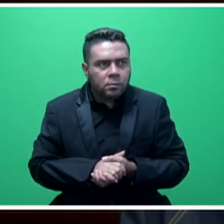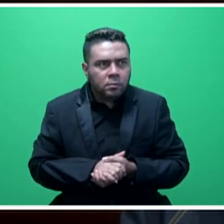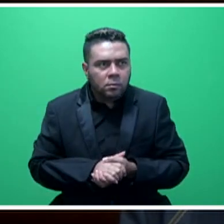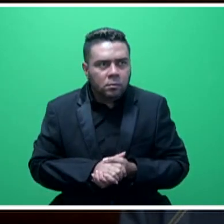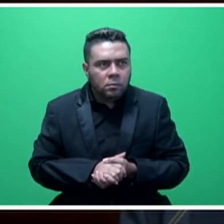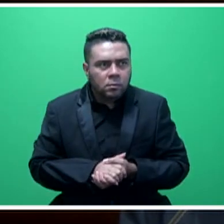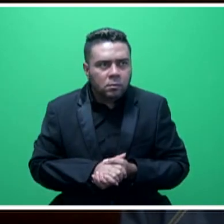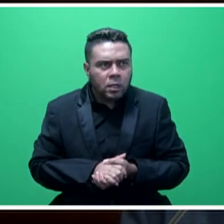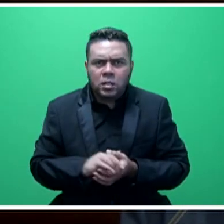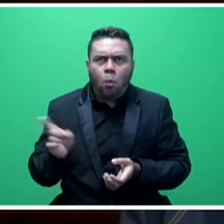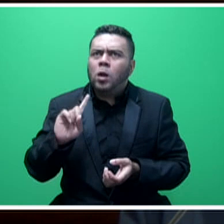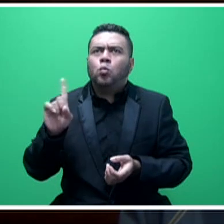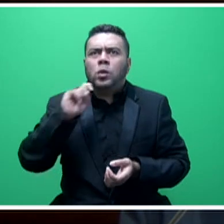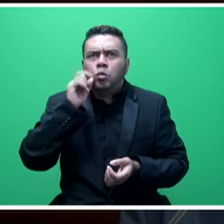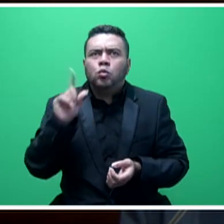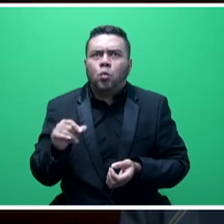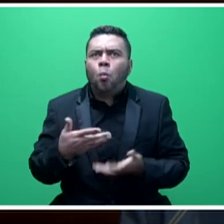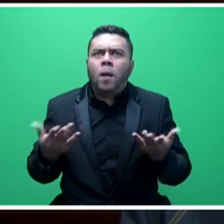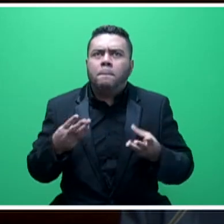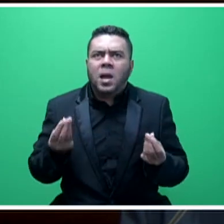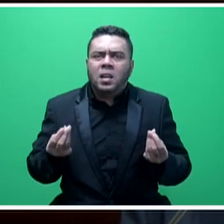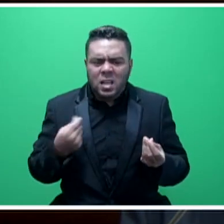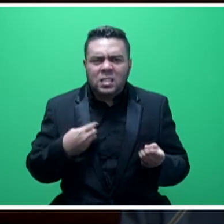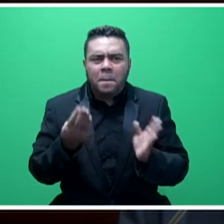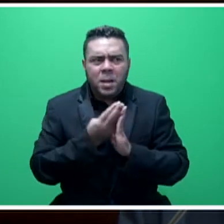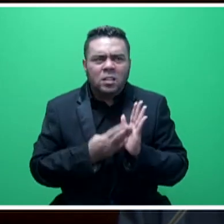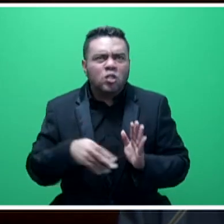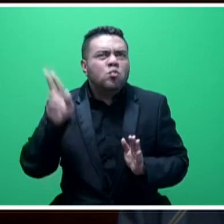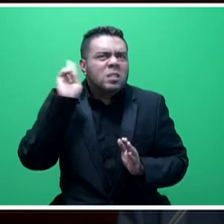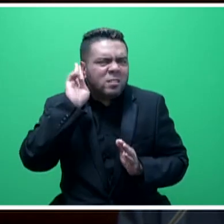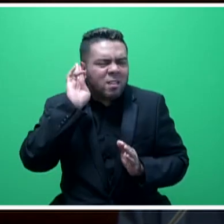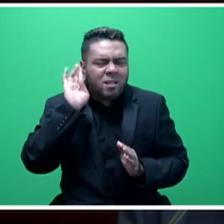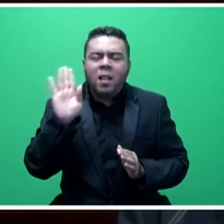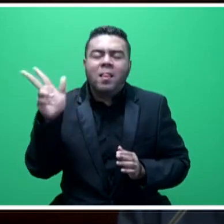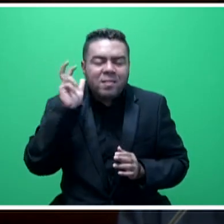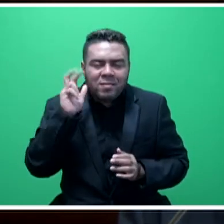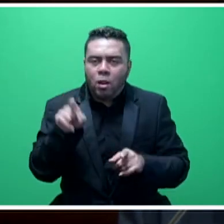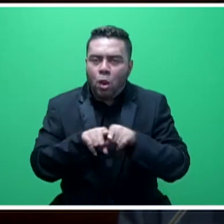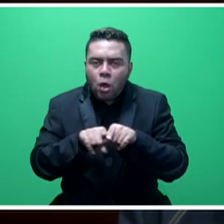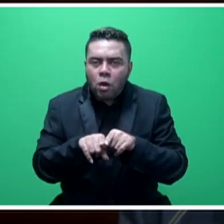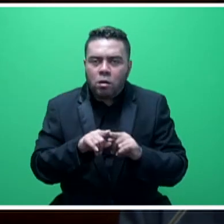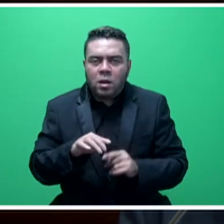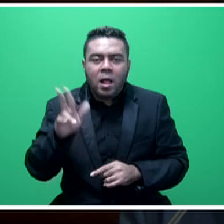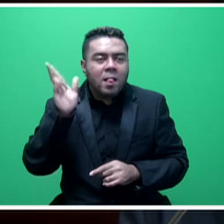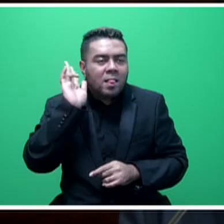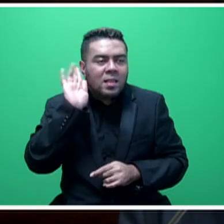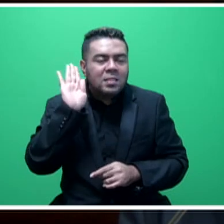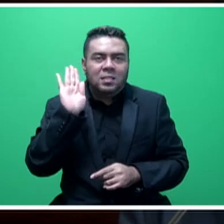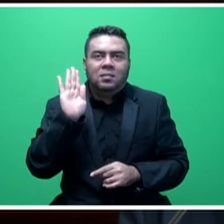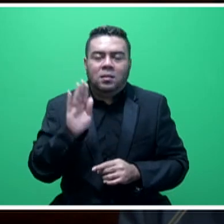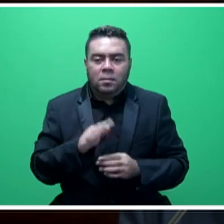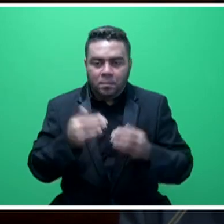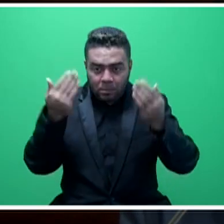up with this. What will you do? Where are you going to get the money from? It's a budget. Listen. Listen and learn. Order. Mr. Speaker,